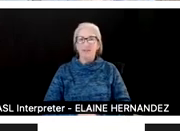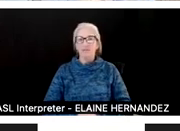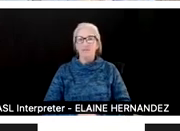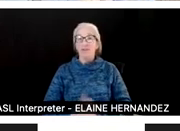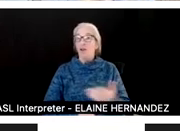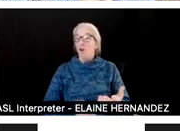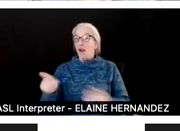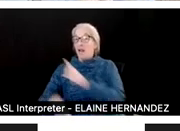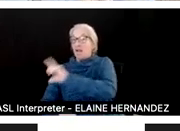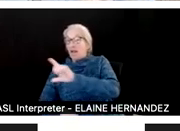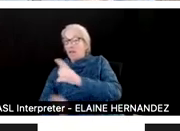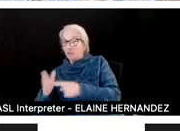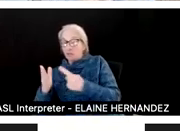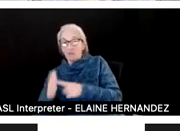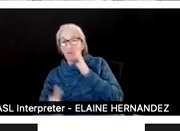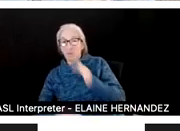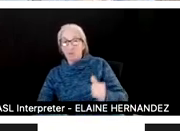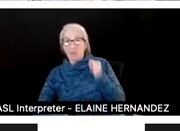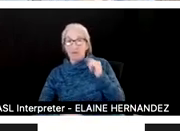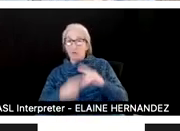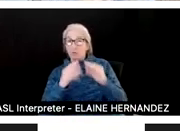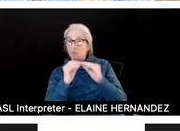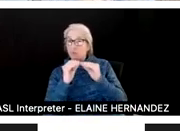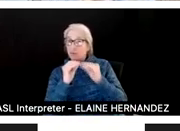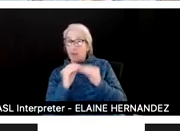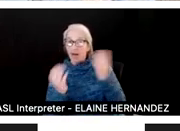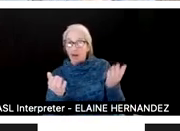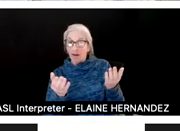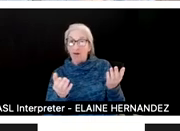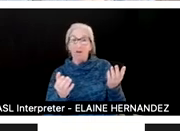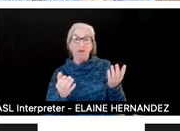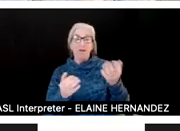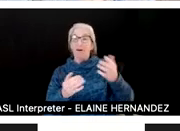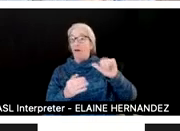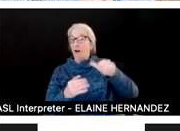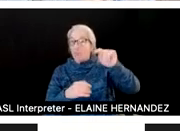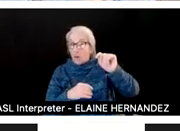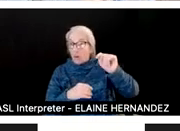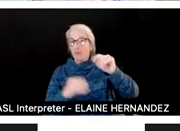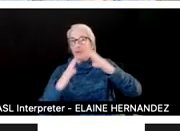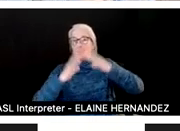or a refugee, while providing repairs and maintenance to everybody else.